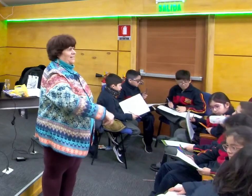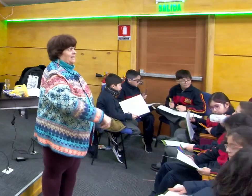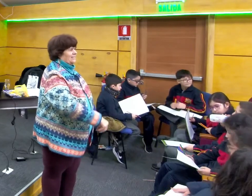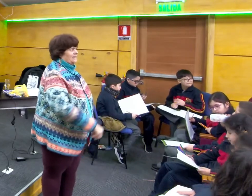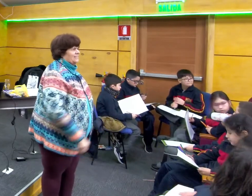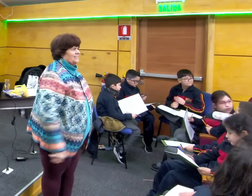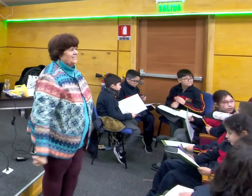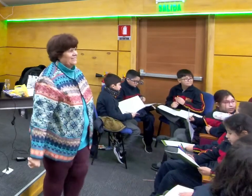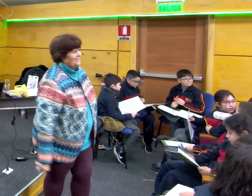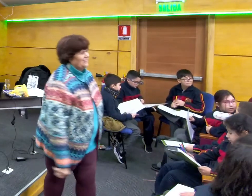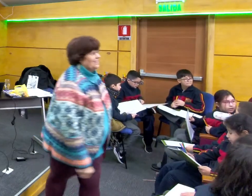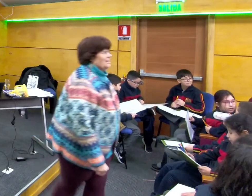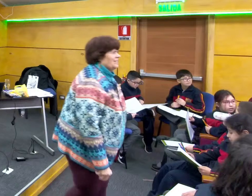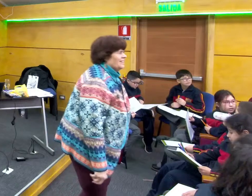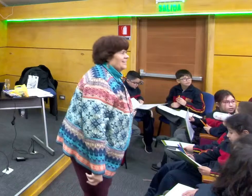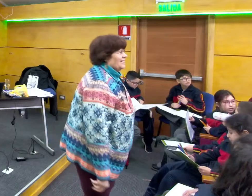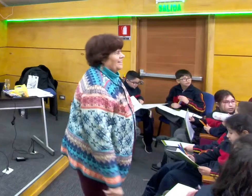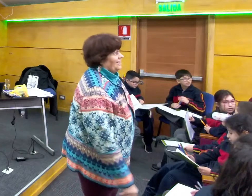Okay.